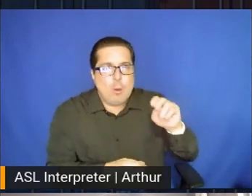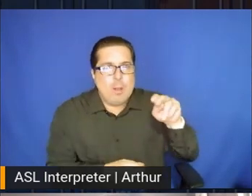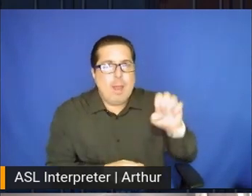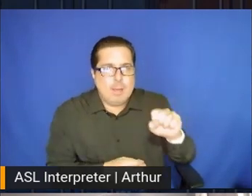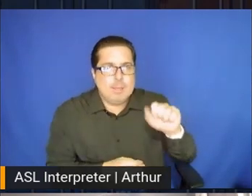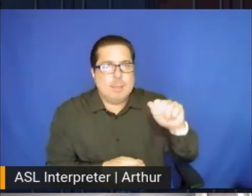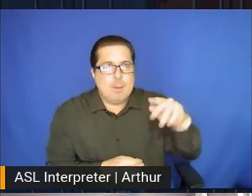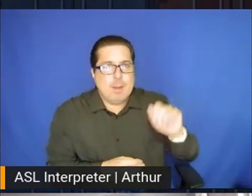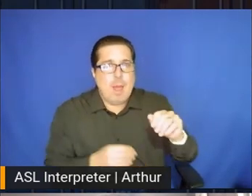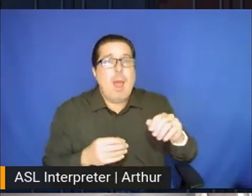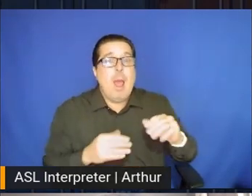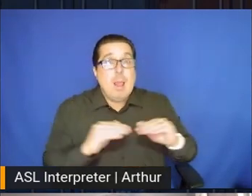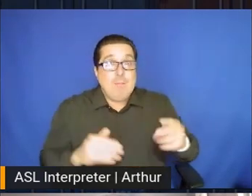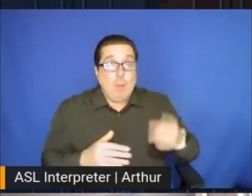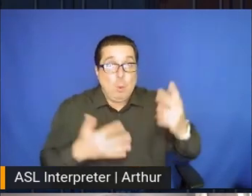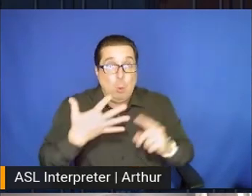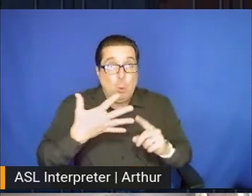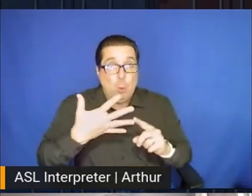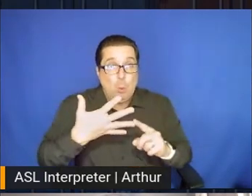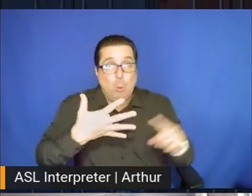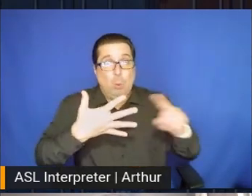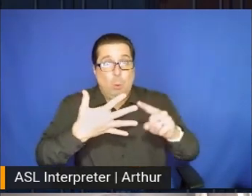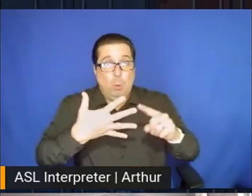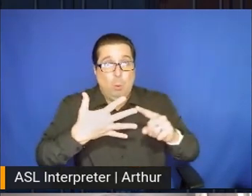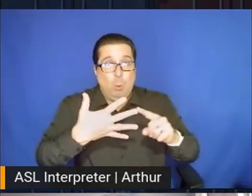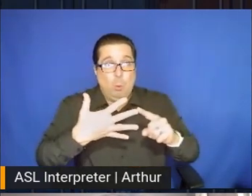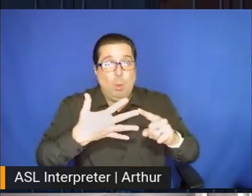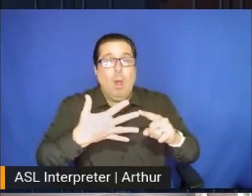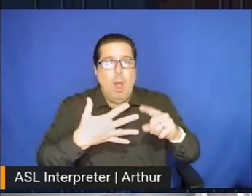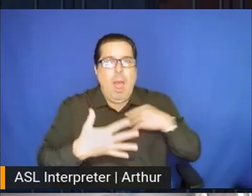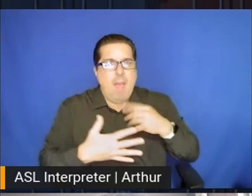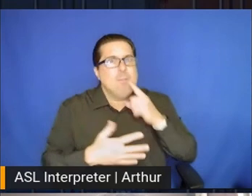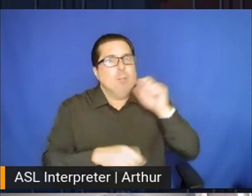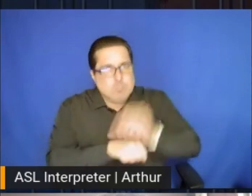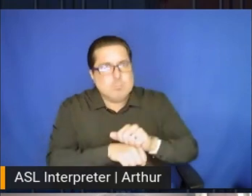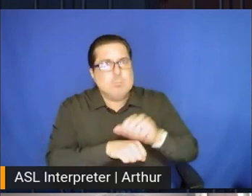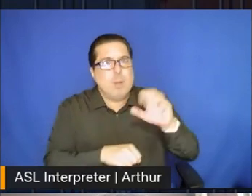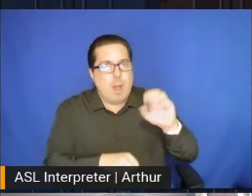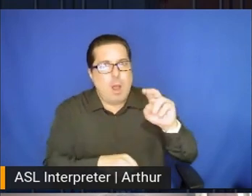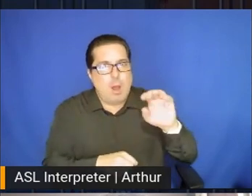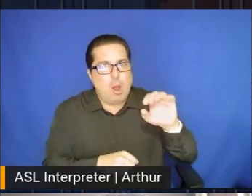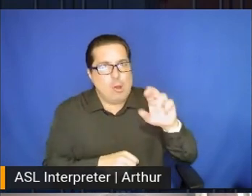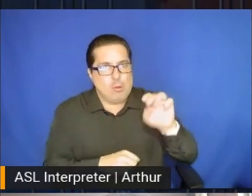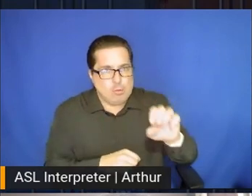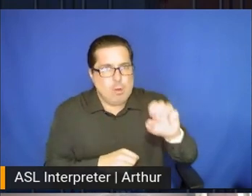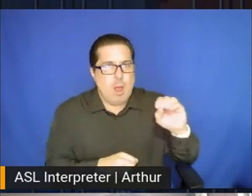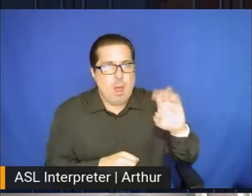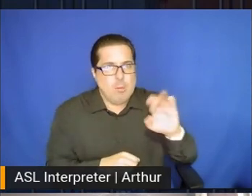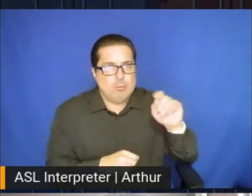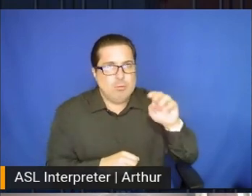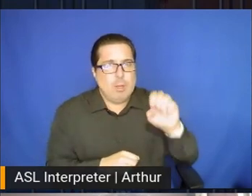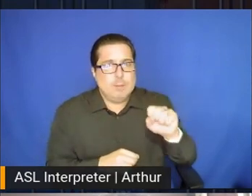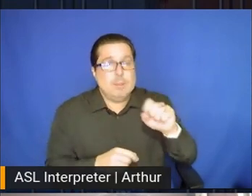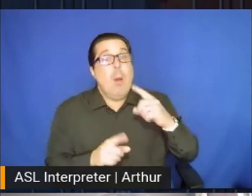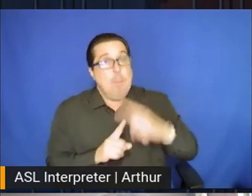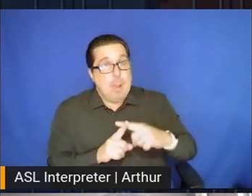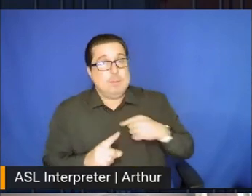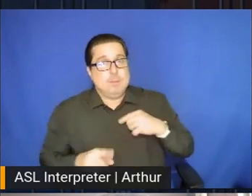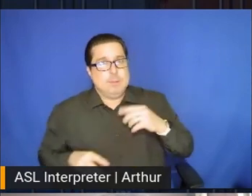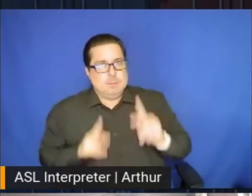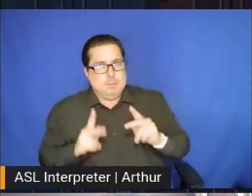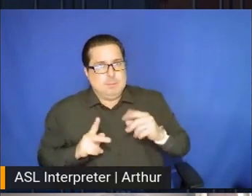level 2 APIs are some concrete objects, but they are defined by us to provide